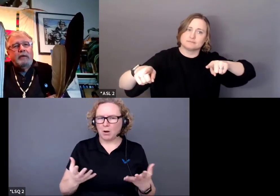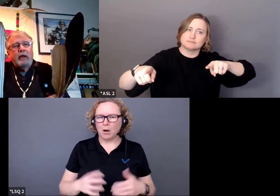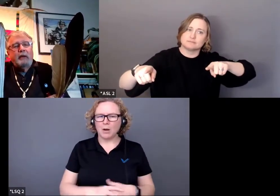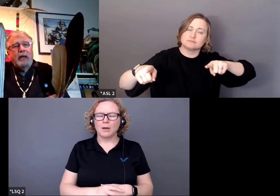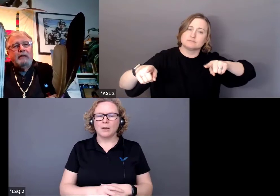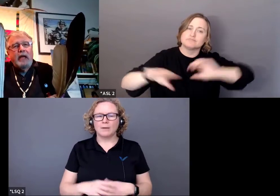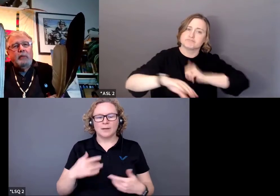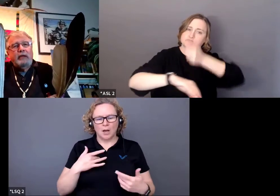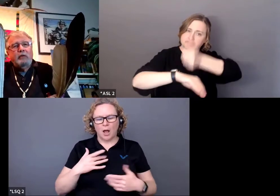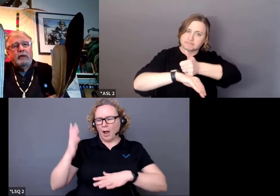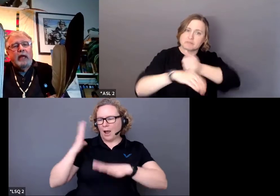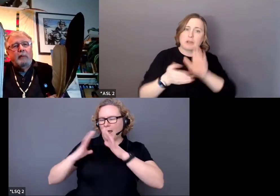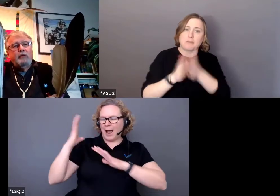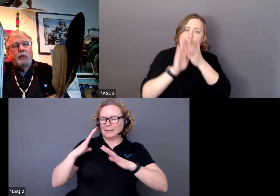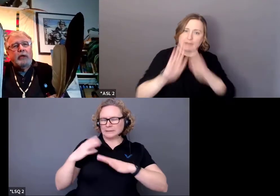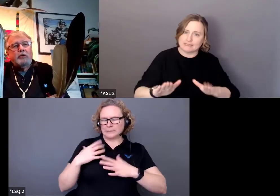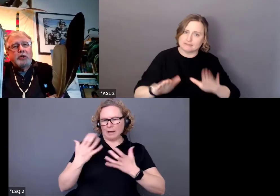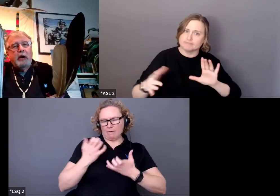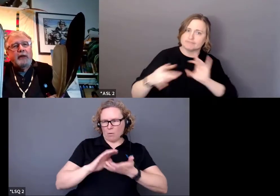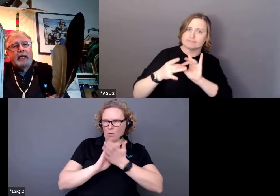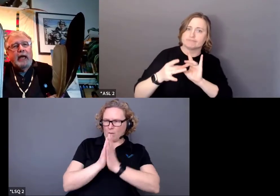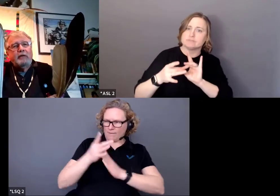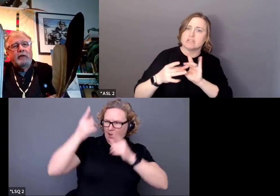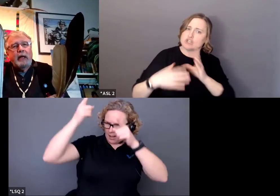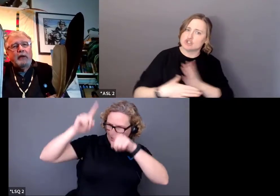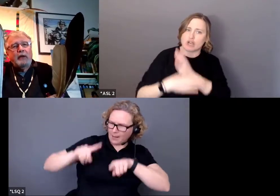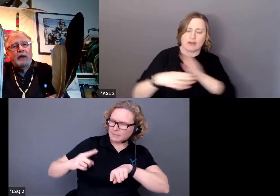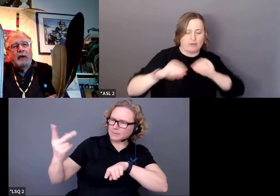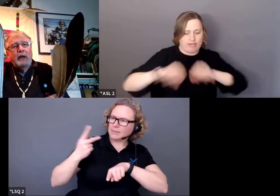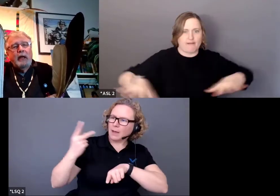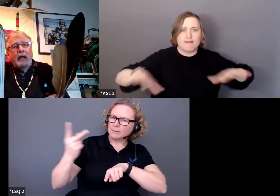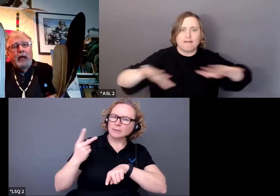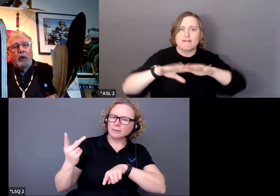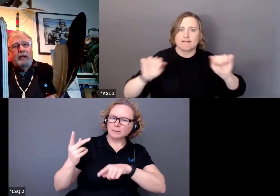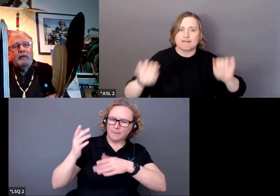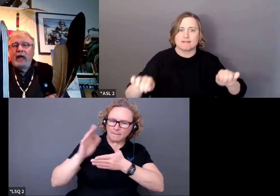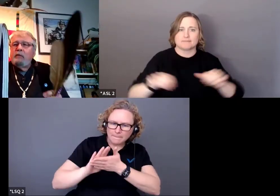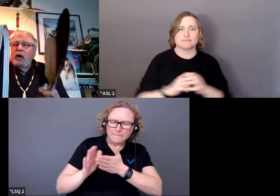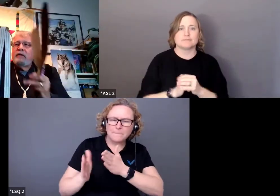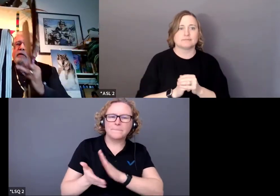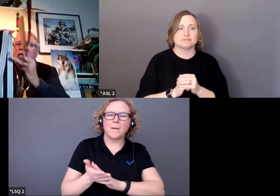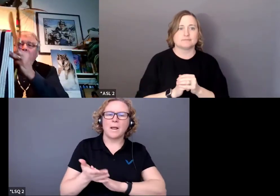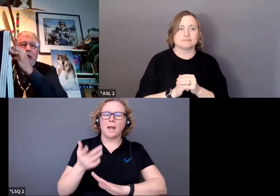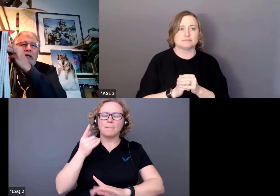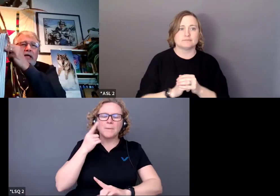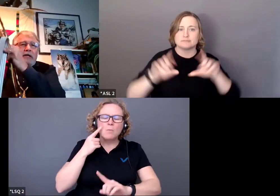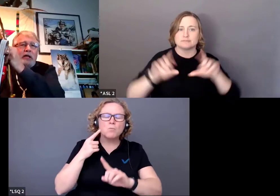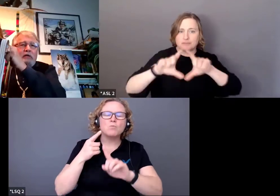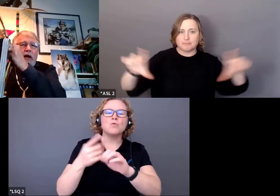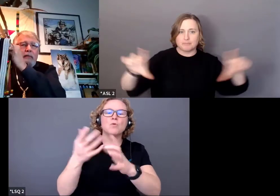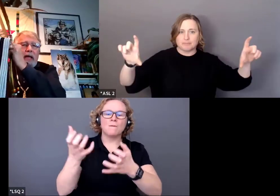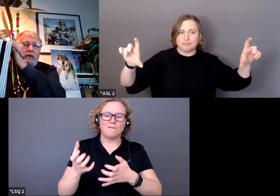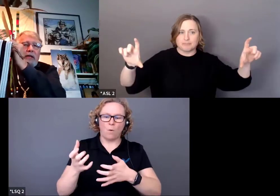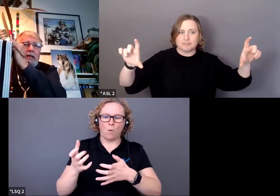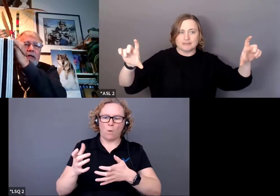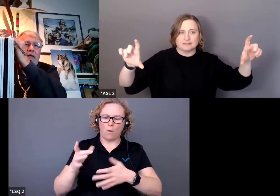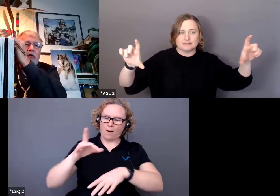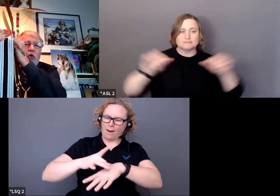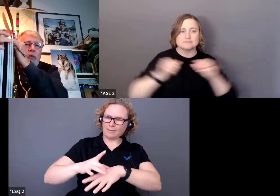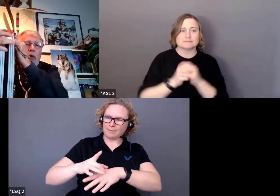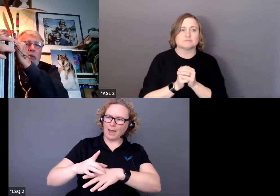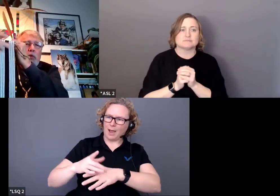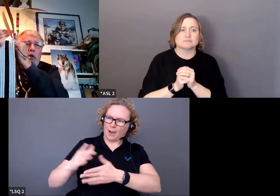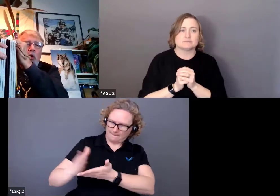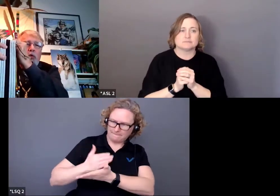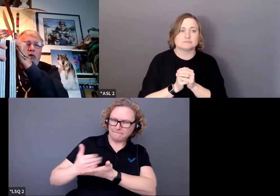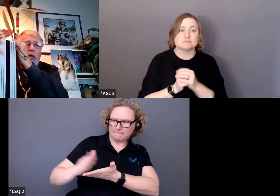establish peace and maintain peace with them so we could share the lands together. And what it said was, and in the teachings, very basically, the